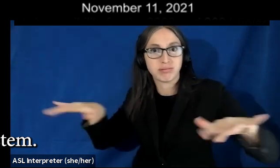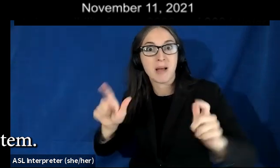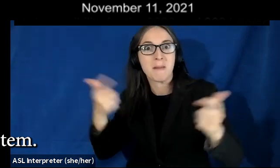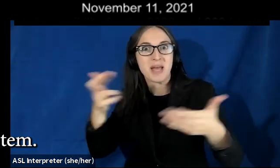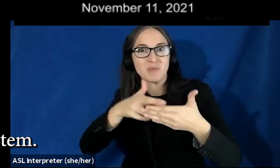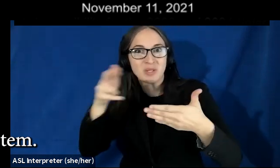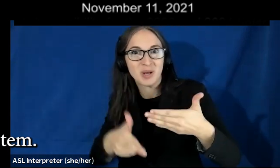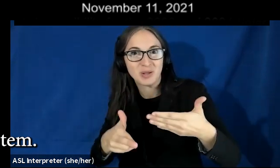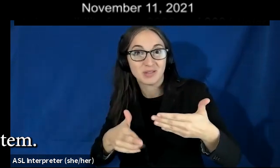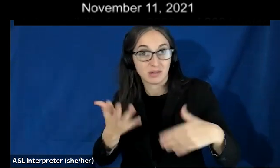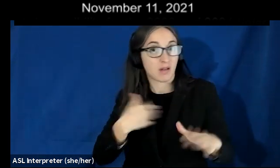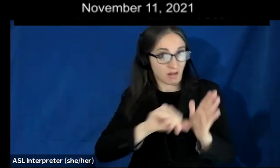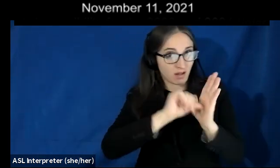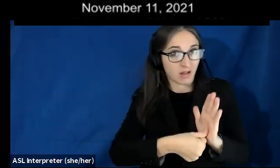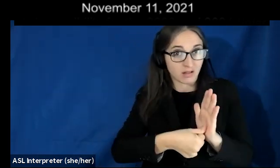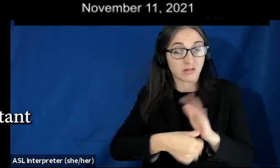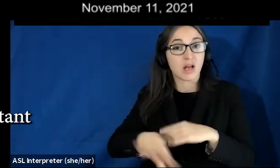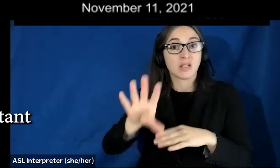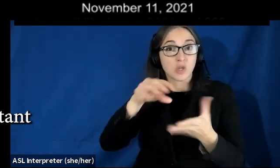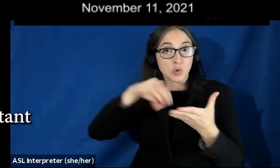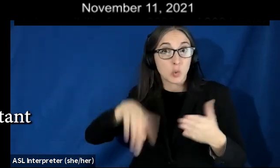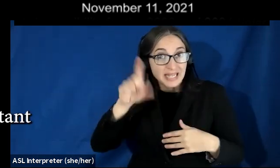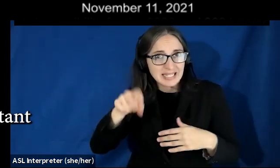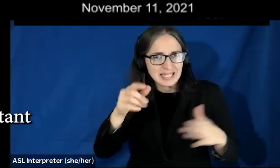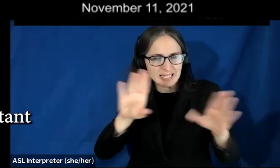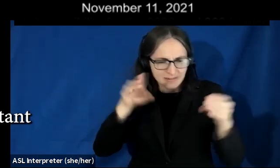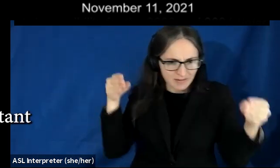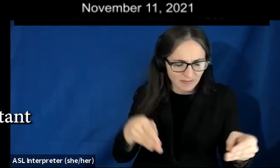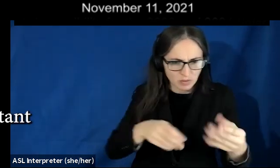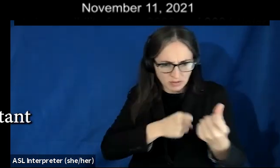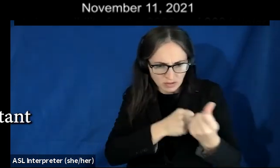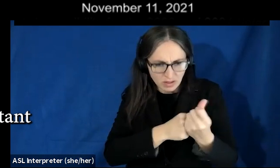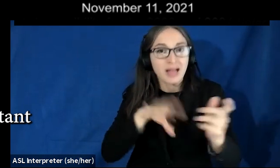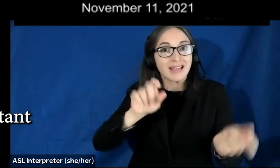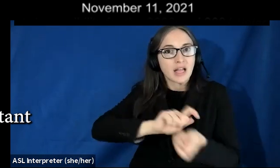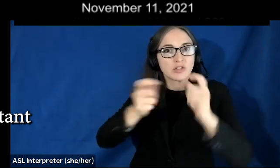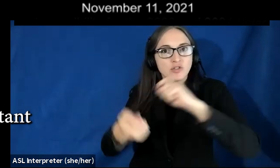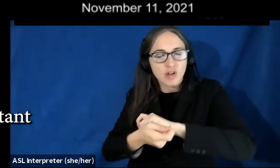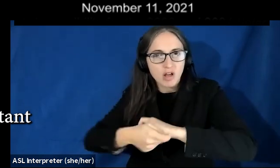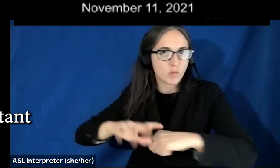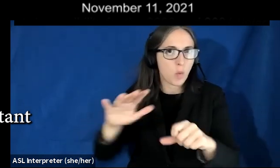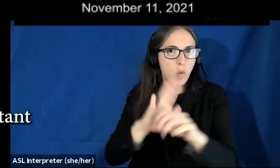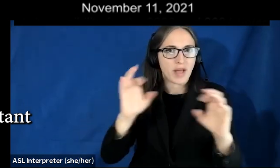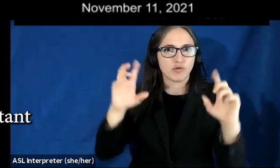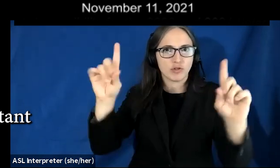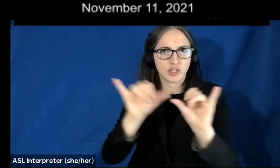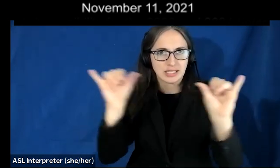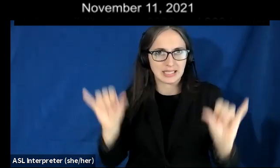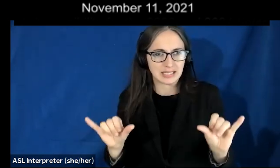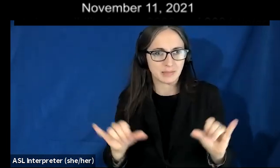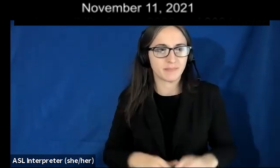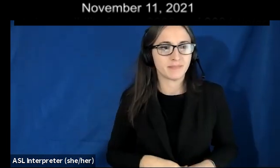the entire education system. I am trying to apply the most important scientific